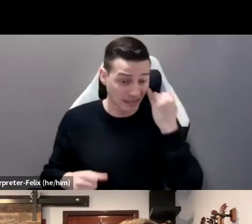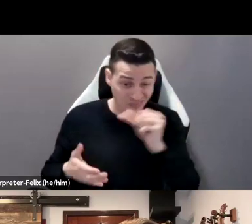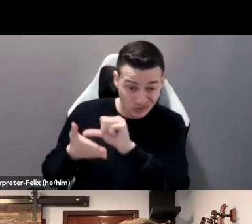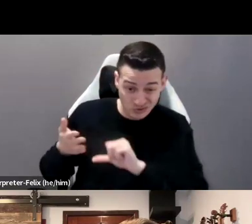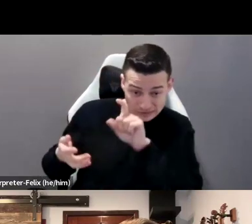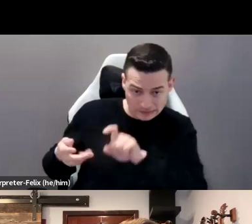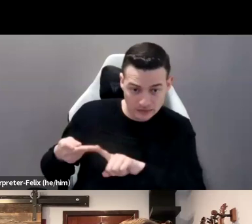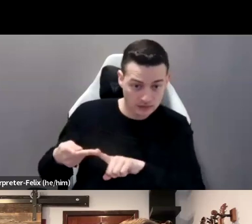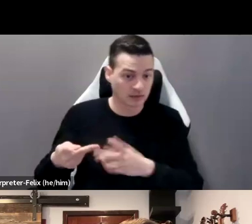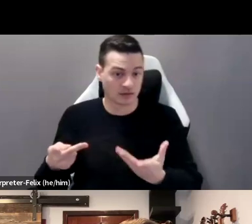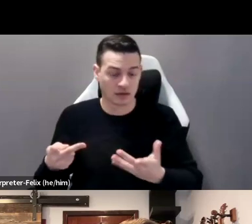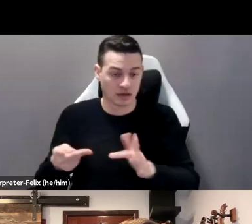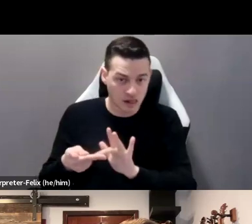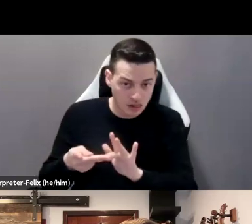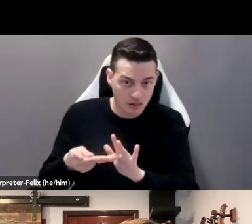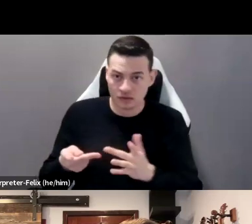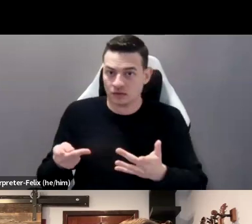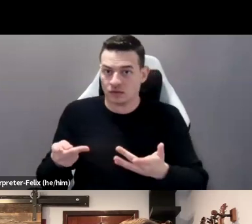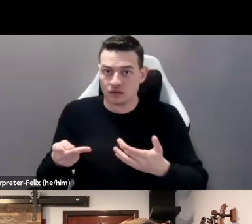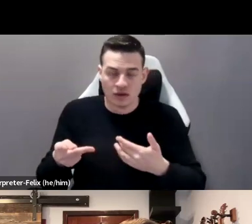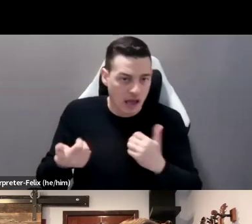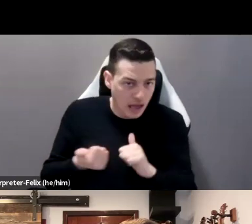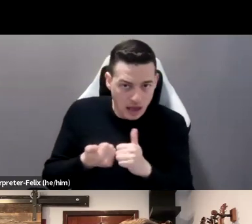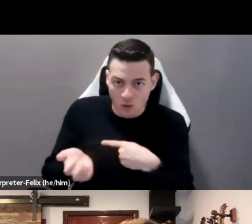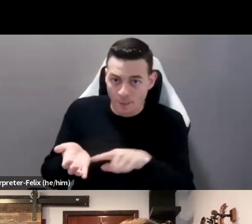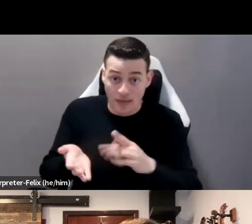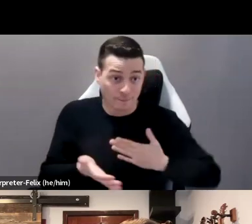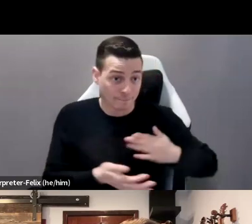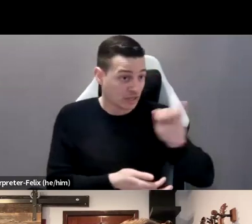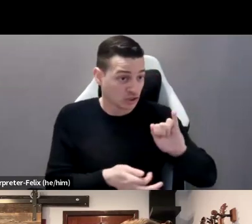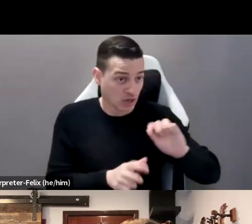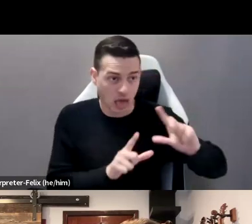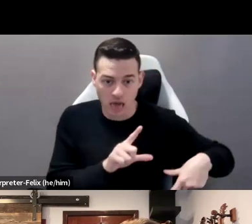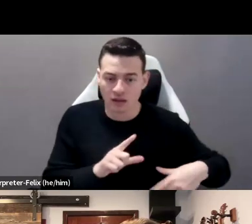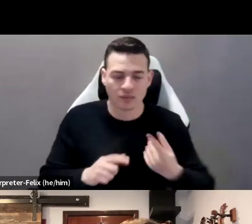need and there is a gap, they will work with you to fill that gap.